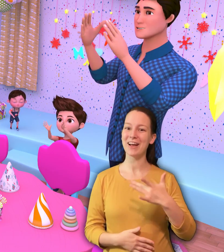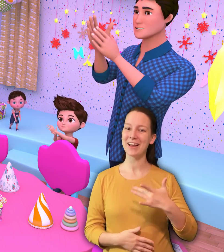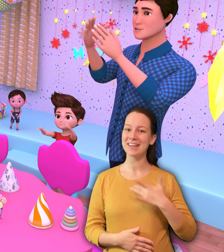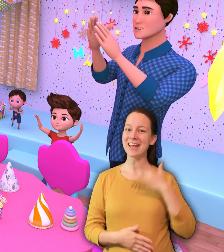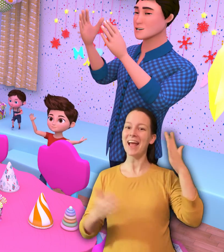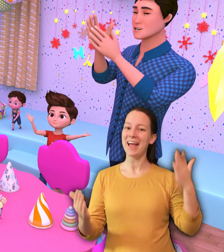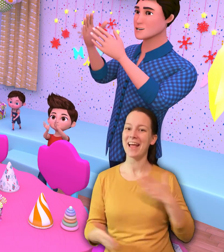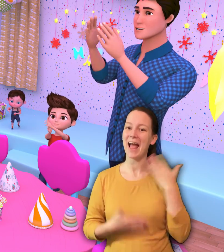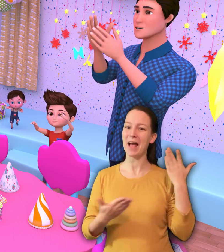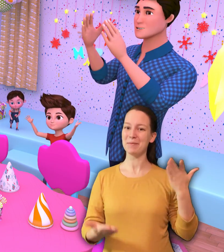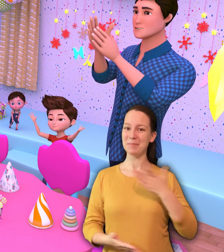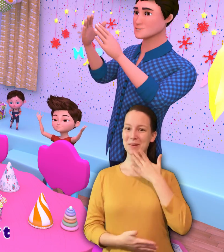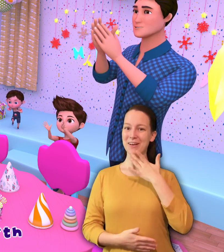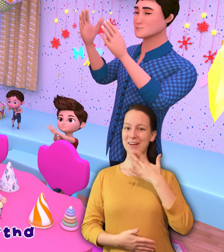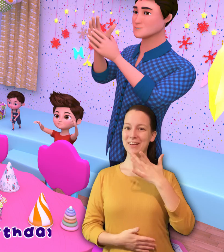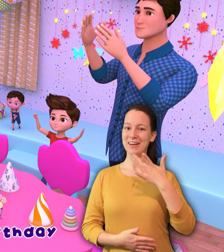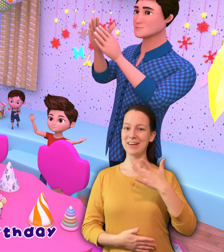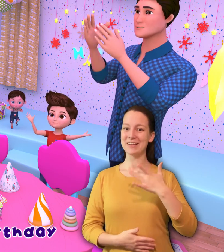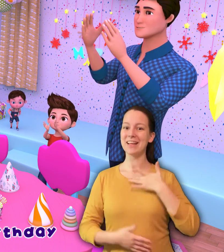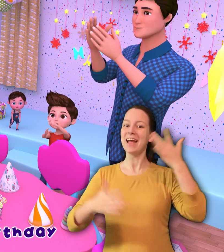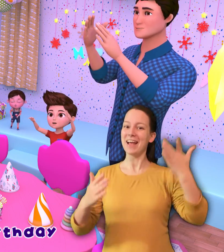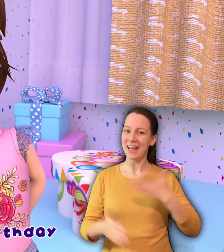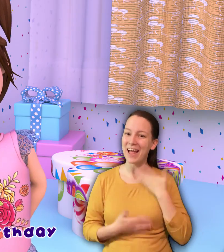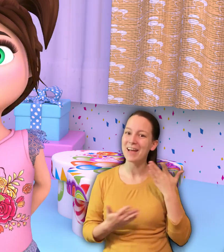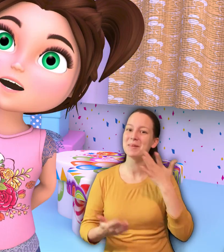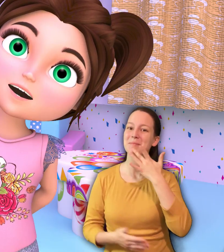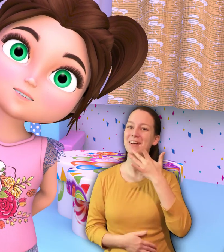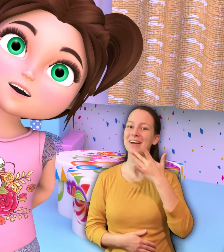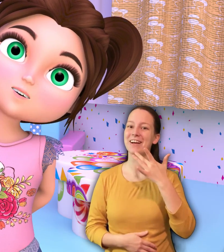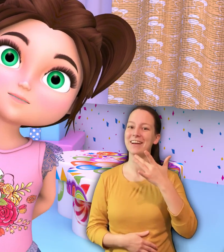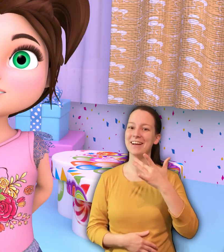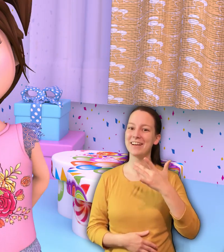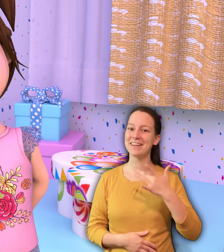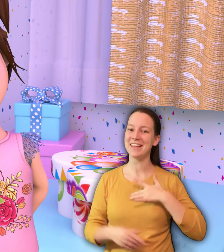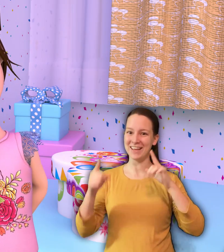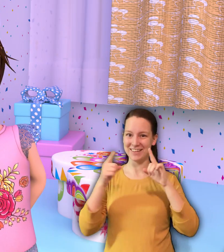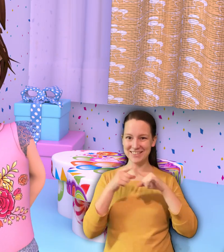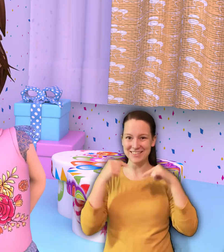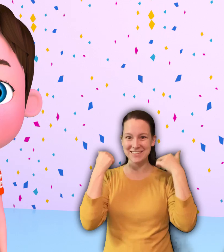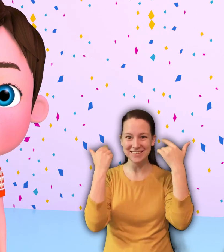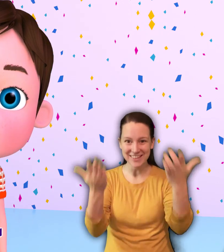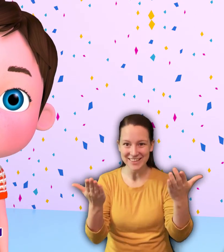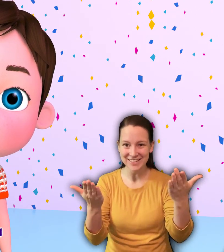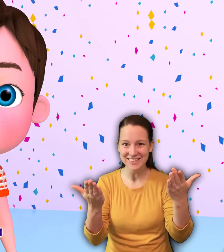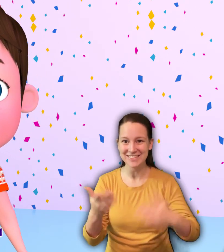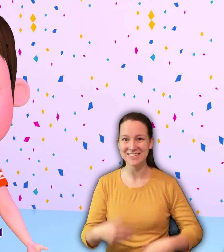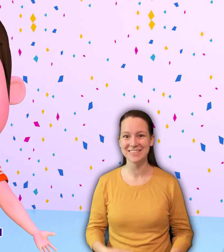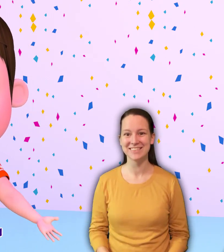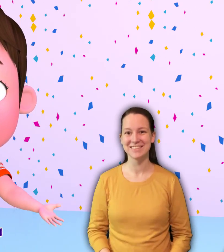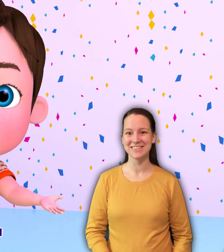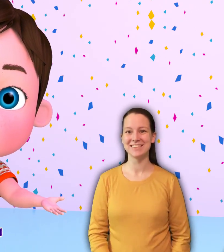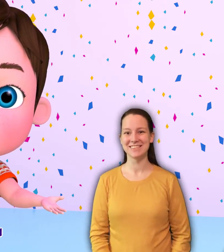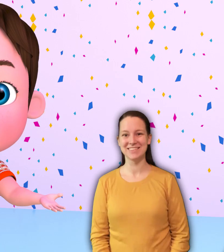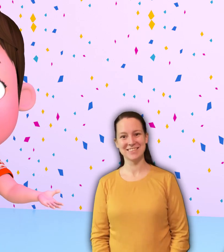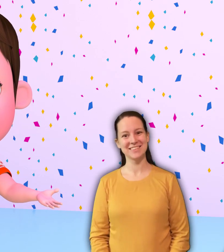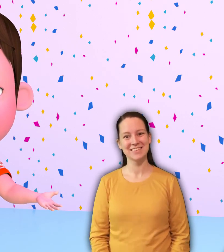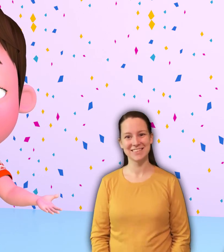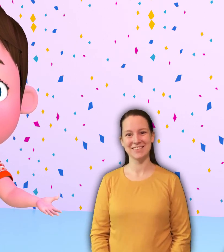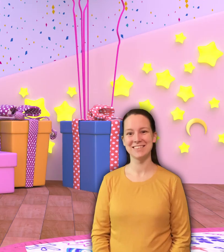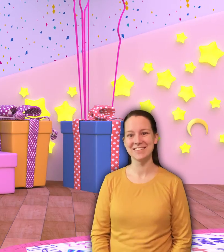happy birthday happy birthday happy birthday to